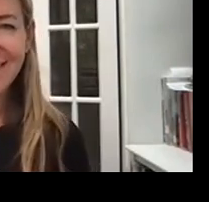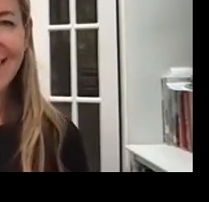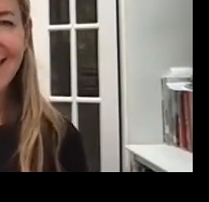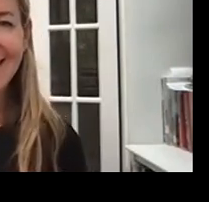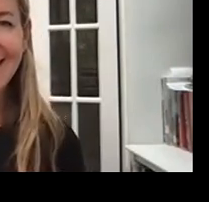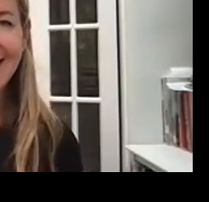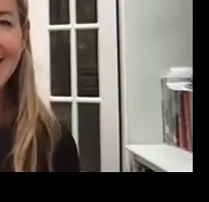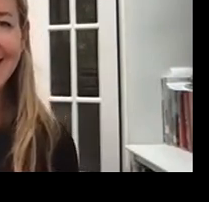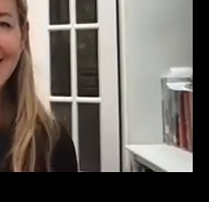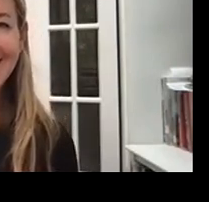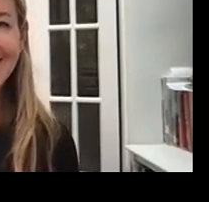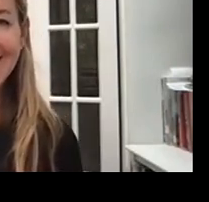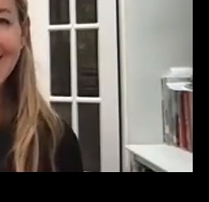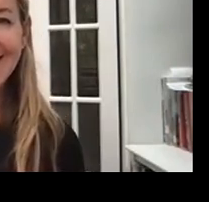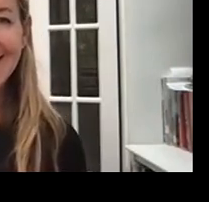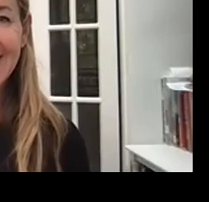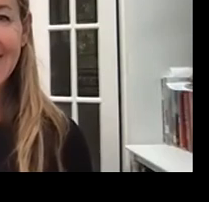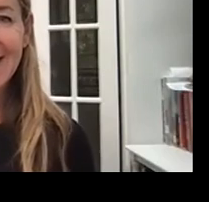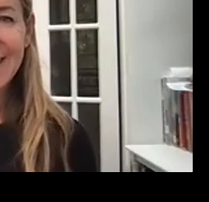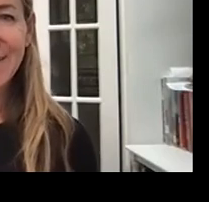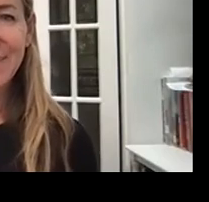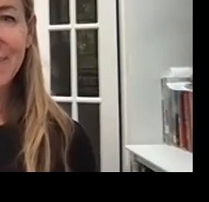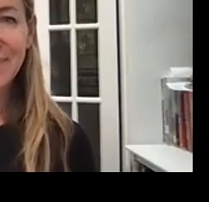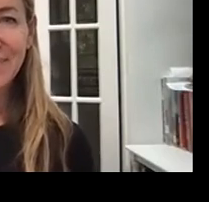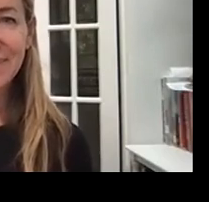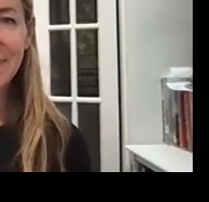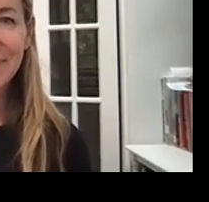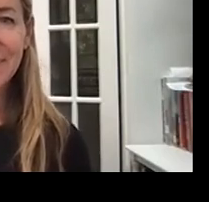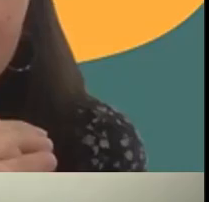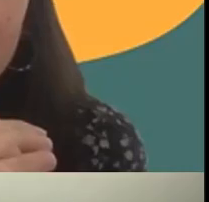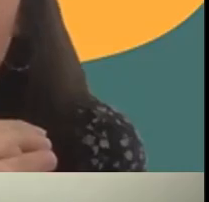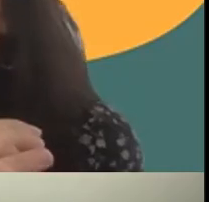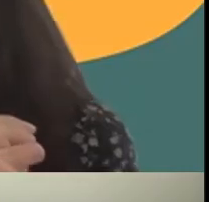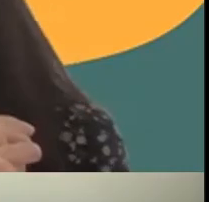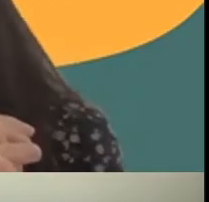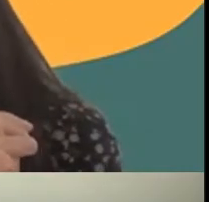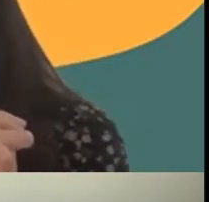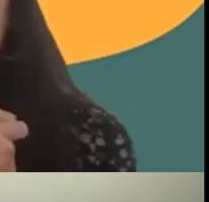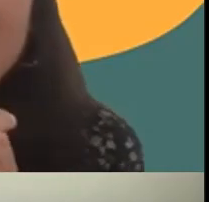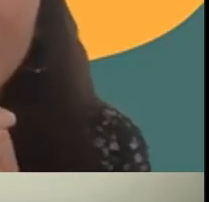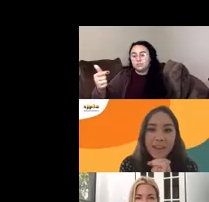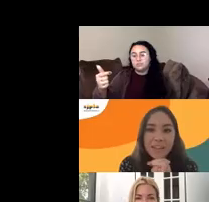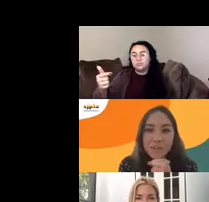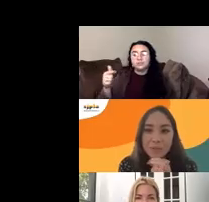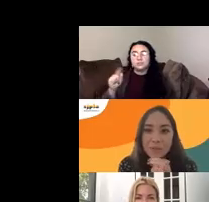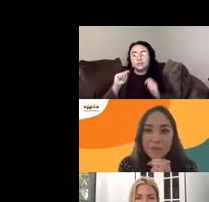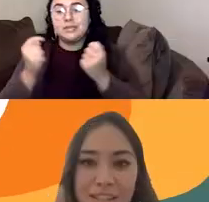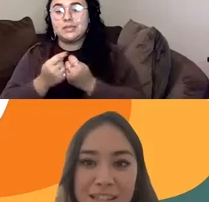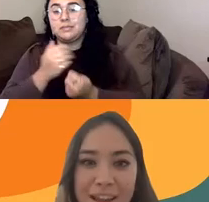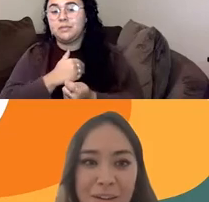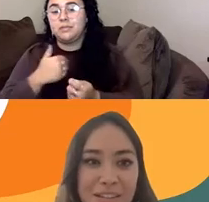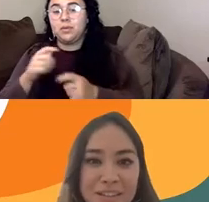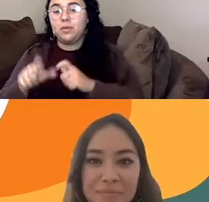but also in our community more broadly. And I am going to pass over to my teammate to close